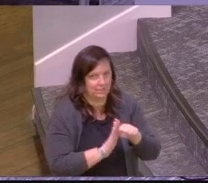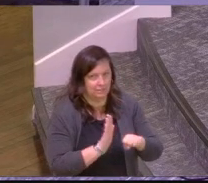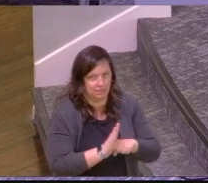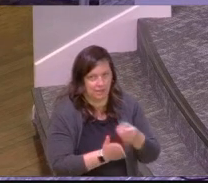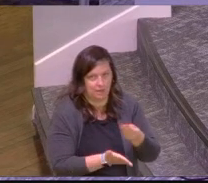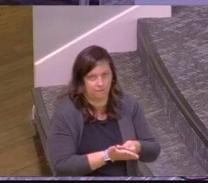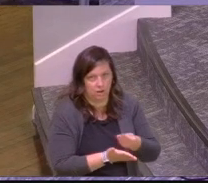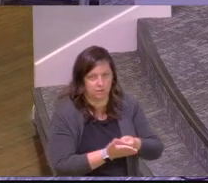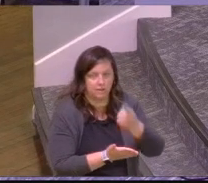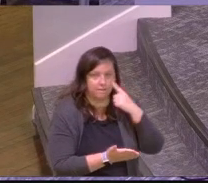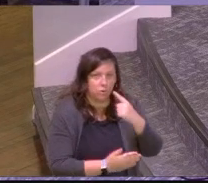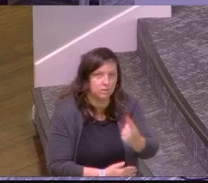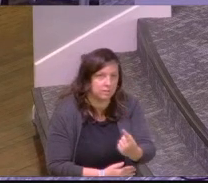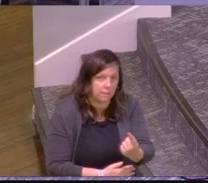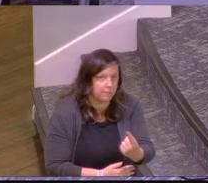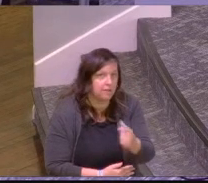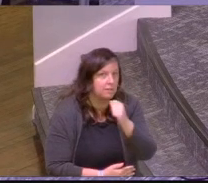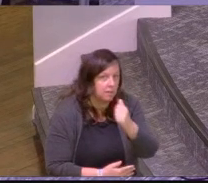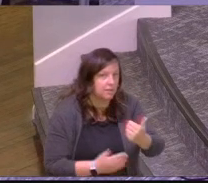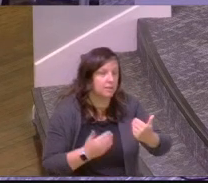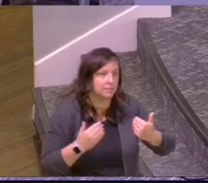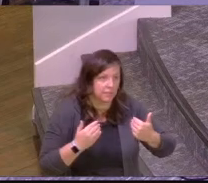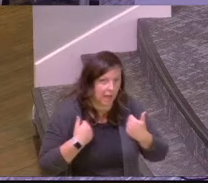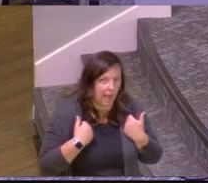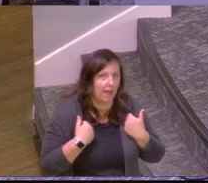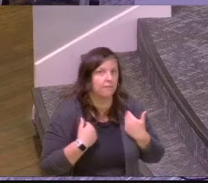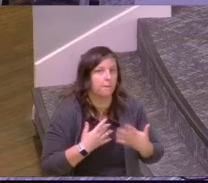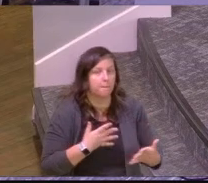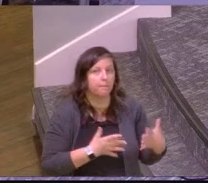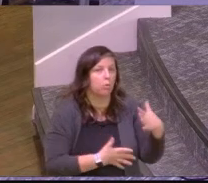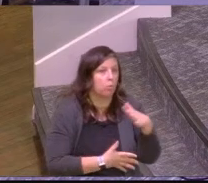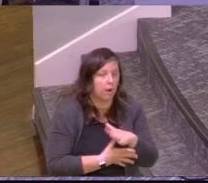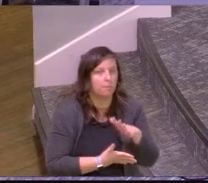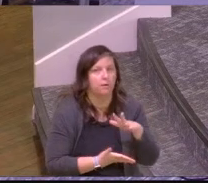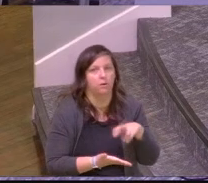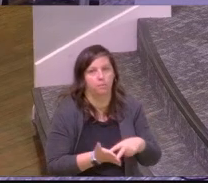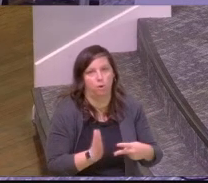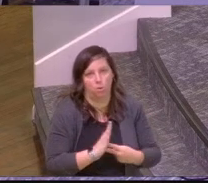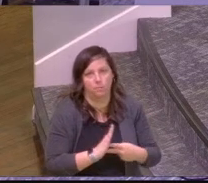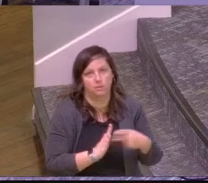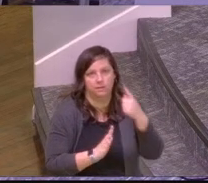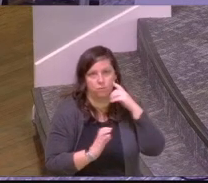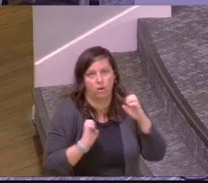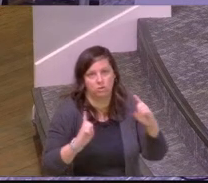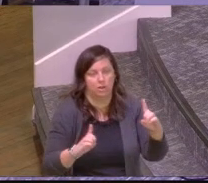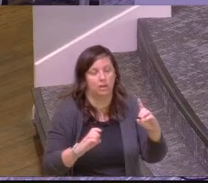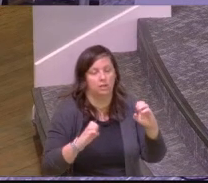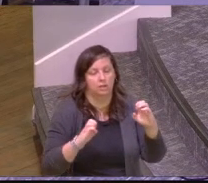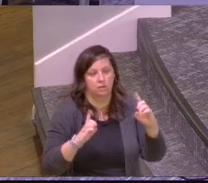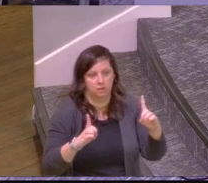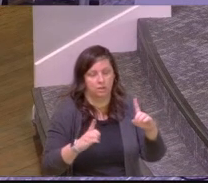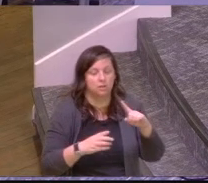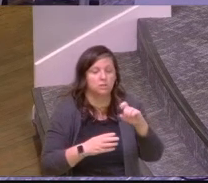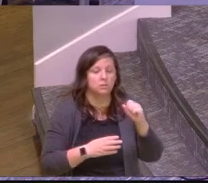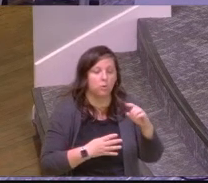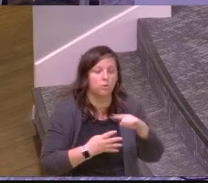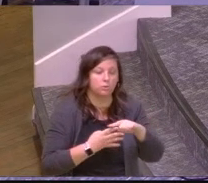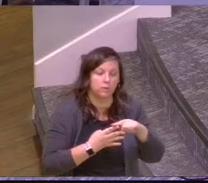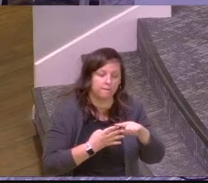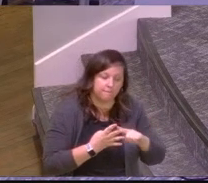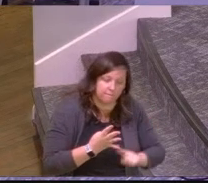not have a primary purpose of education of children. So those were the four areas that I have said consistently,